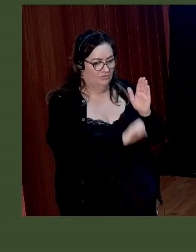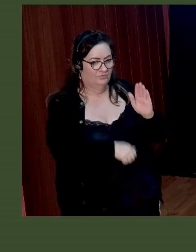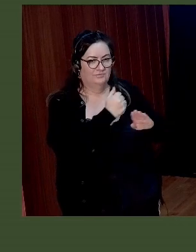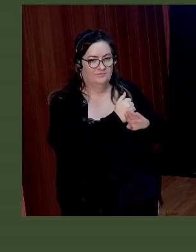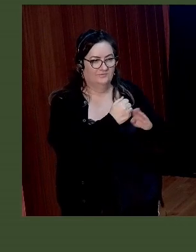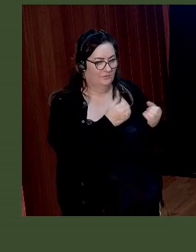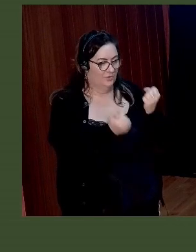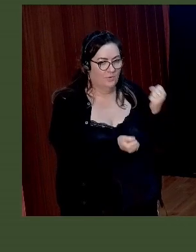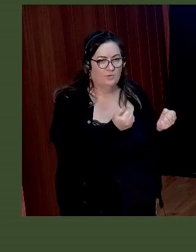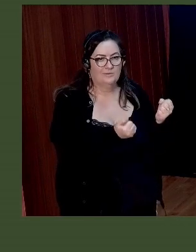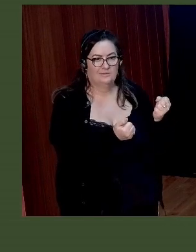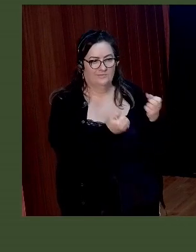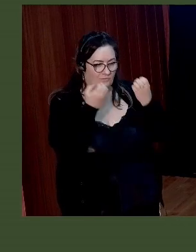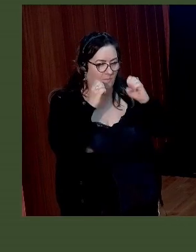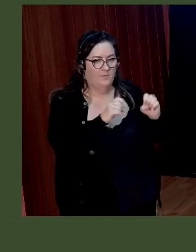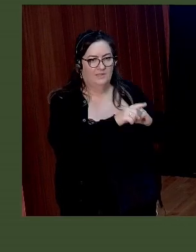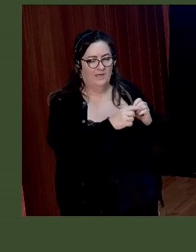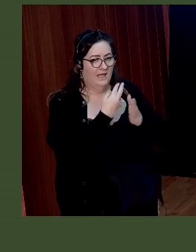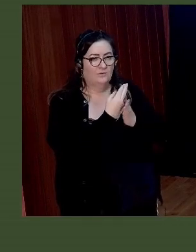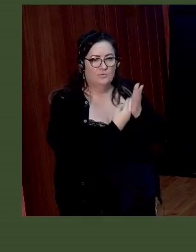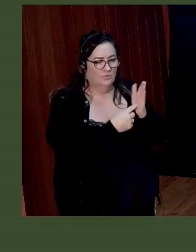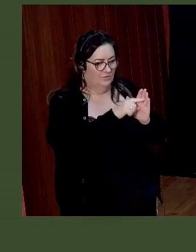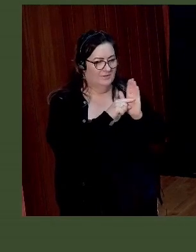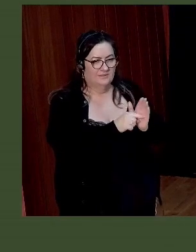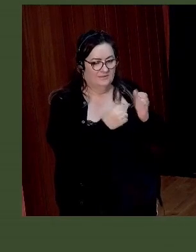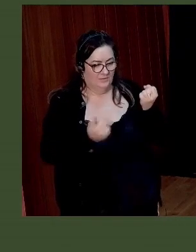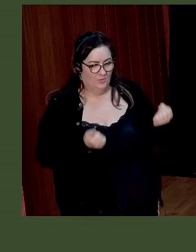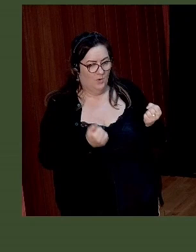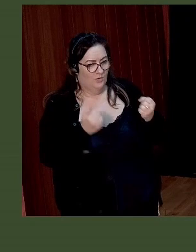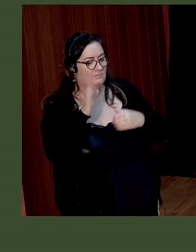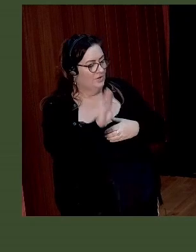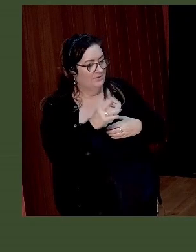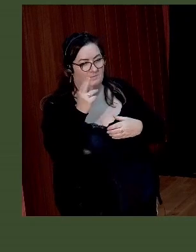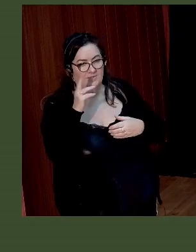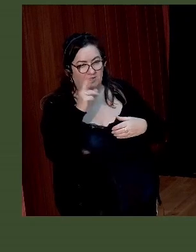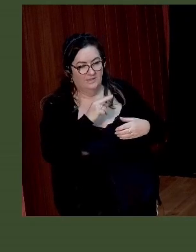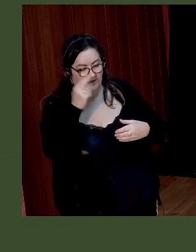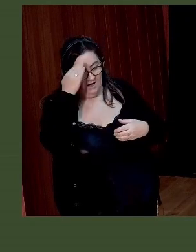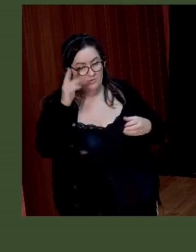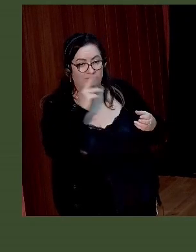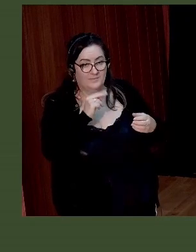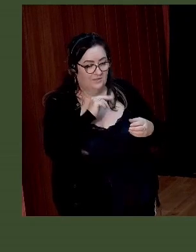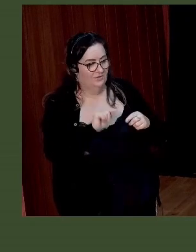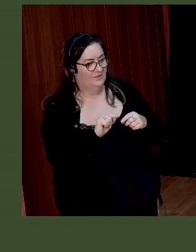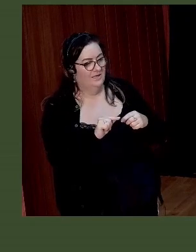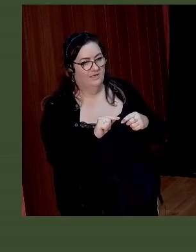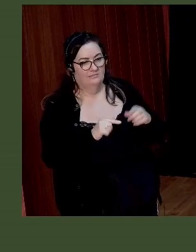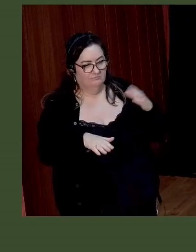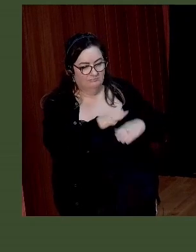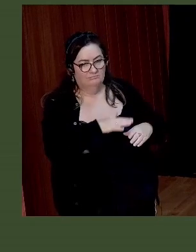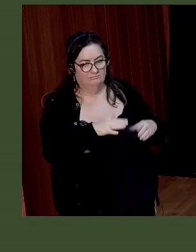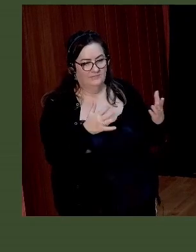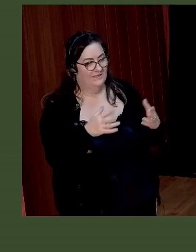for the courts of the public. It was laid down that rules the members of the court to be Irish speakers to the parishes where the Irish language is